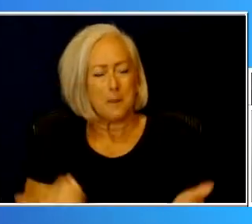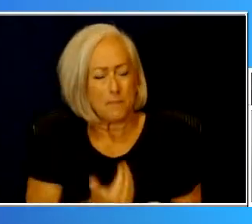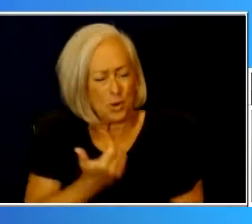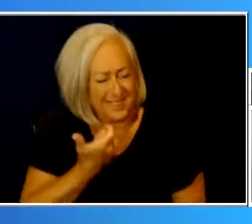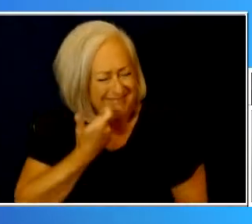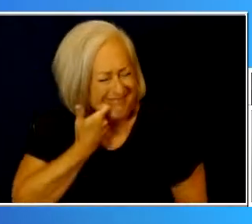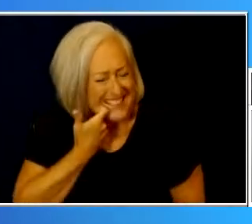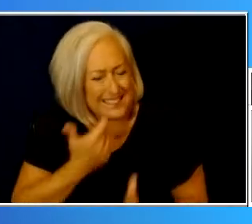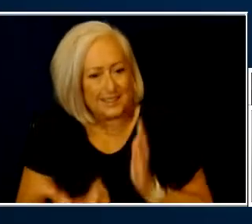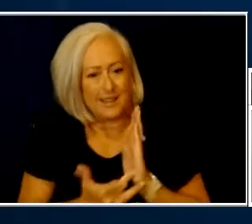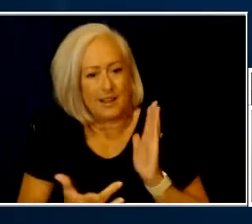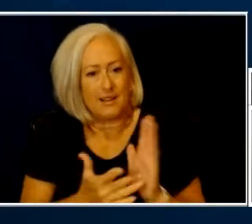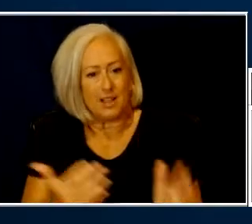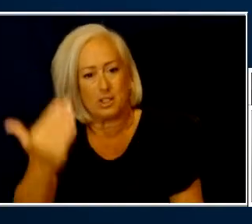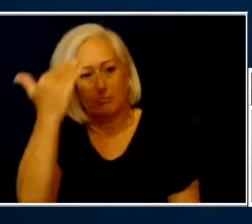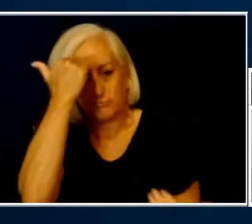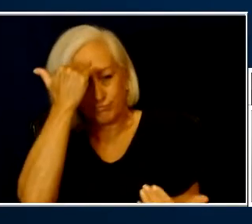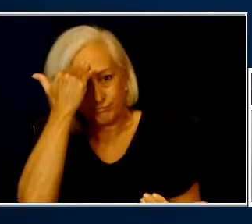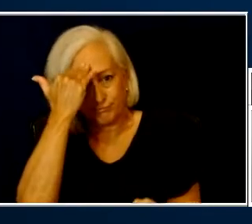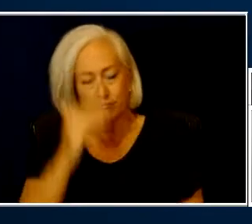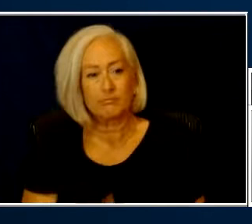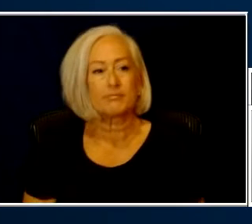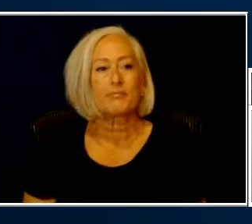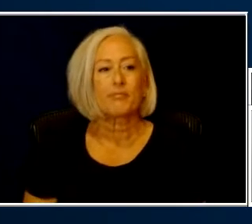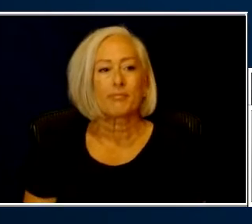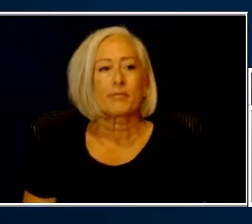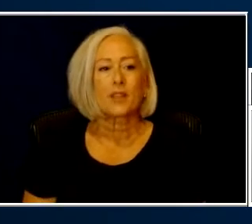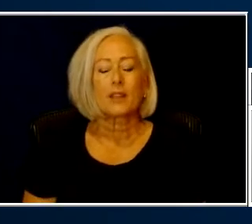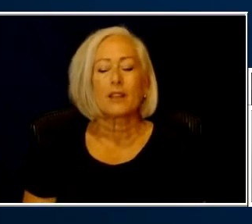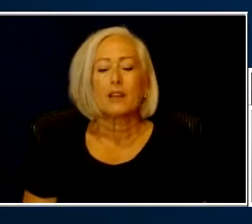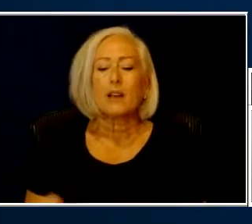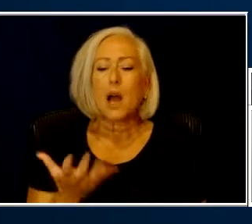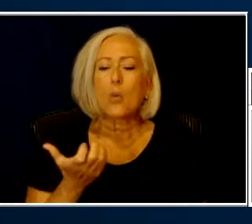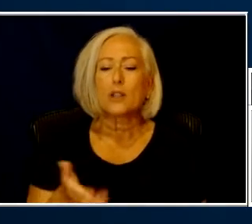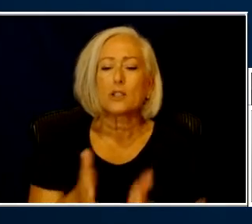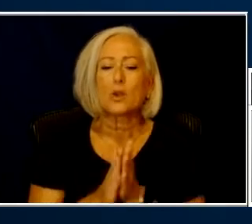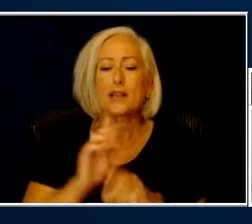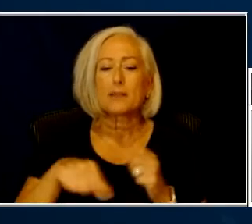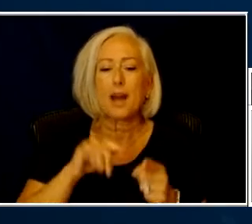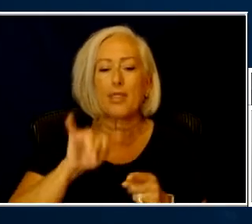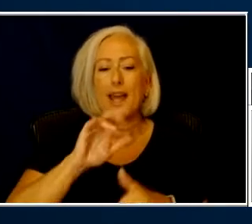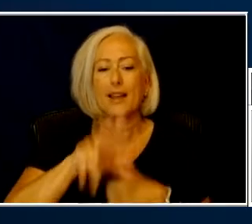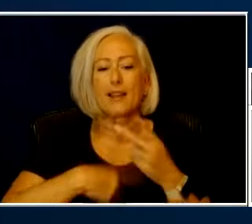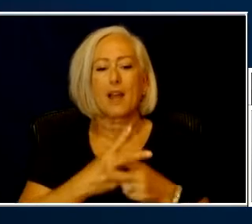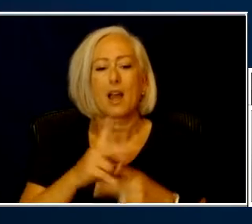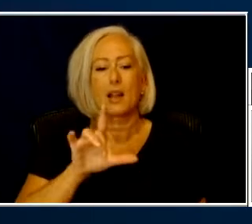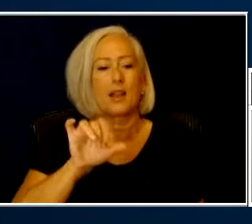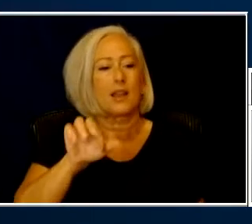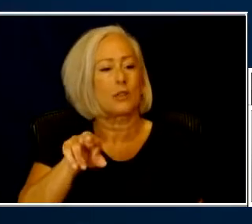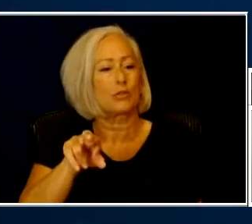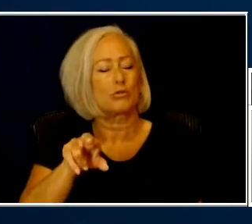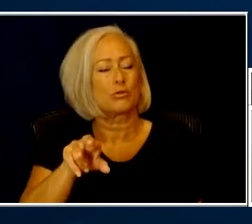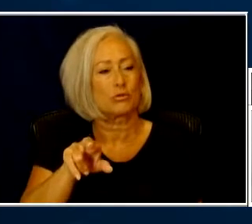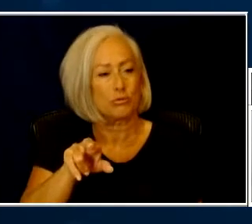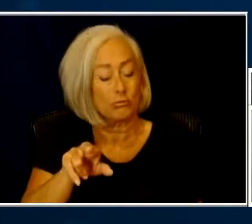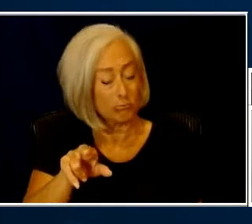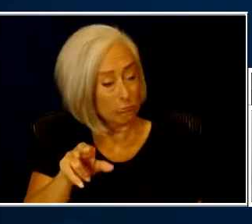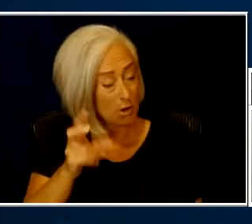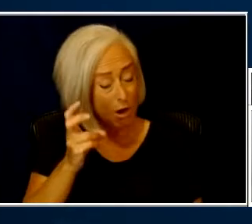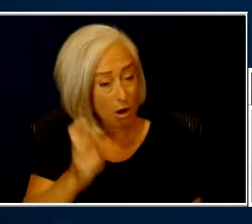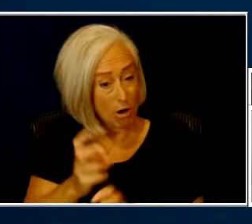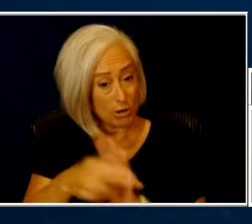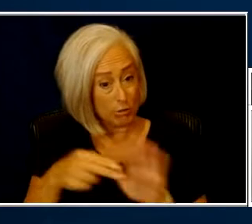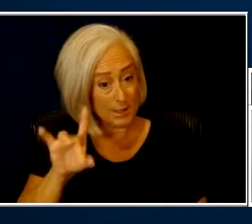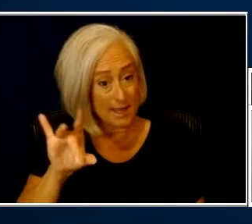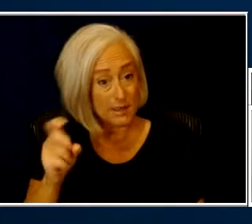care here. I want to ask you about this particular type of cancer. Is it hard to diagnose?